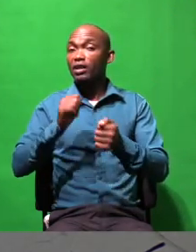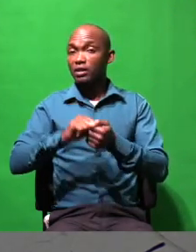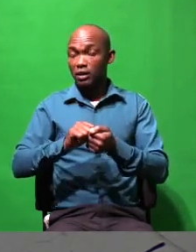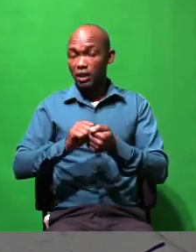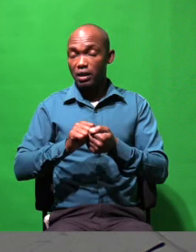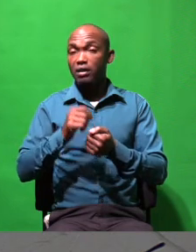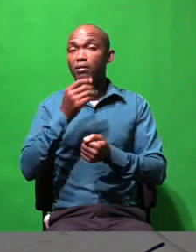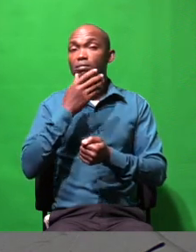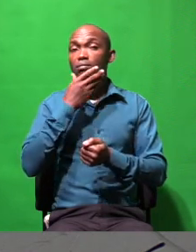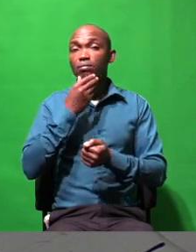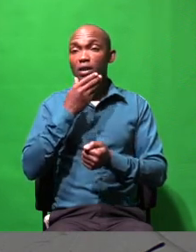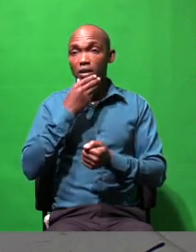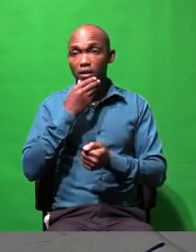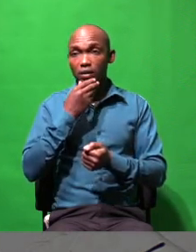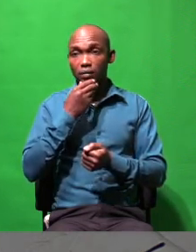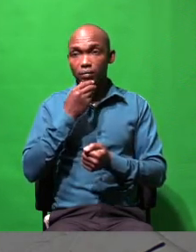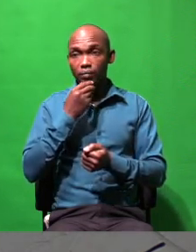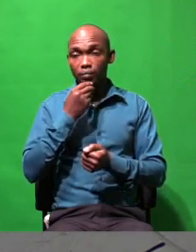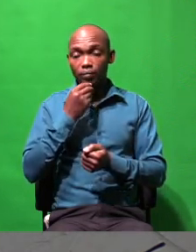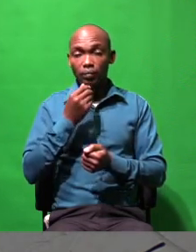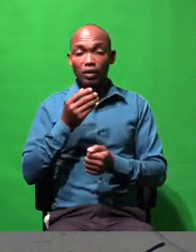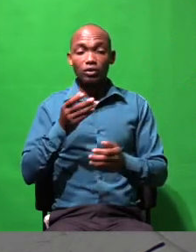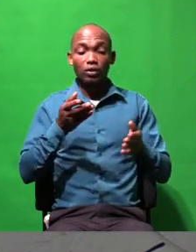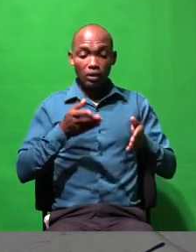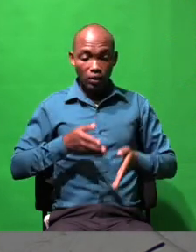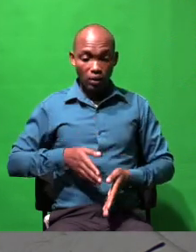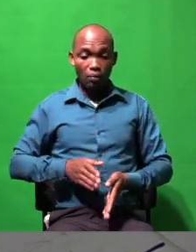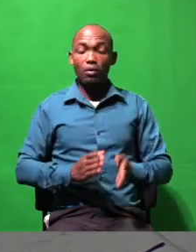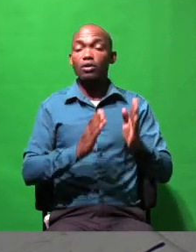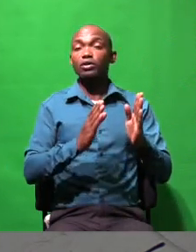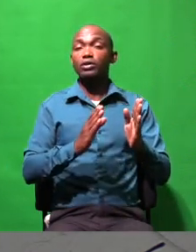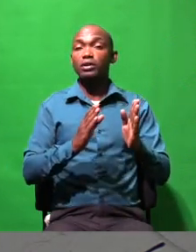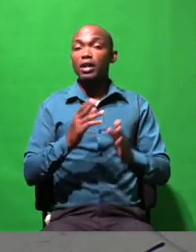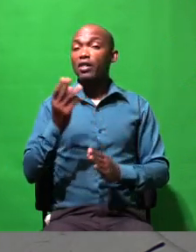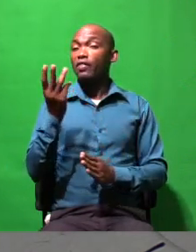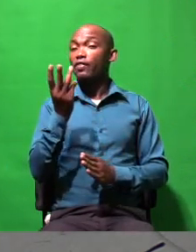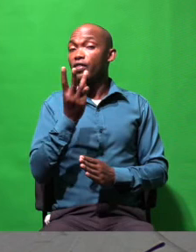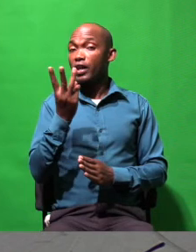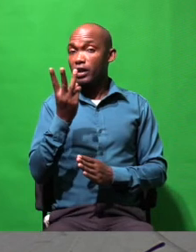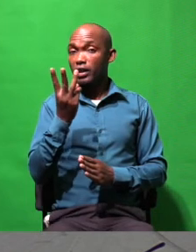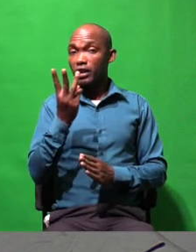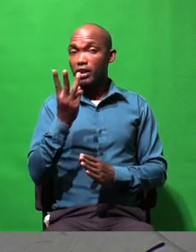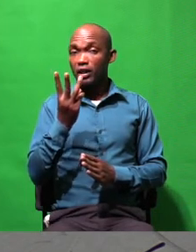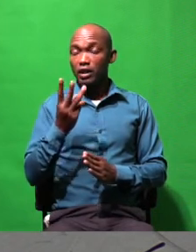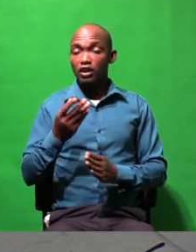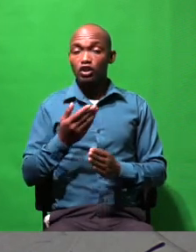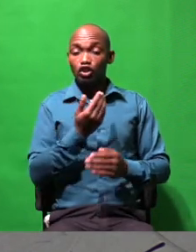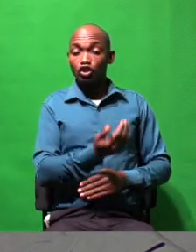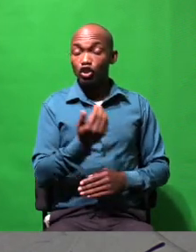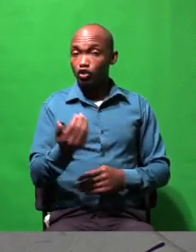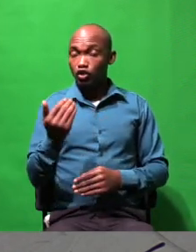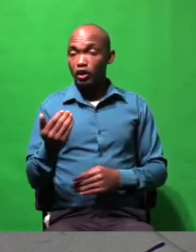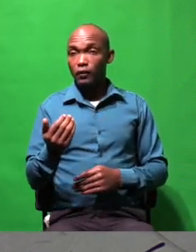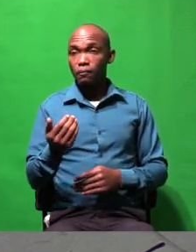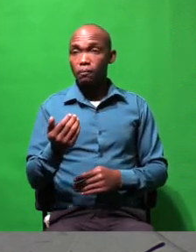what about their children? They produce 3 children. Two are